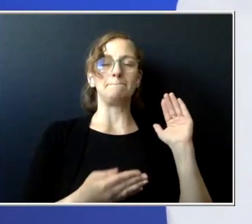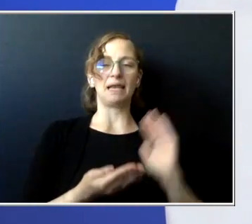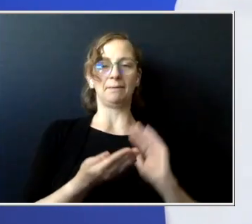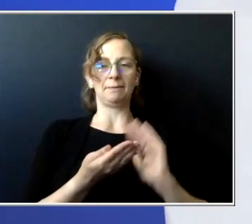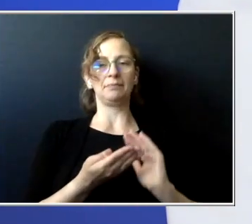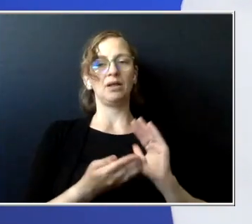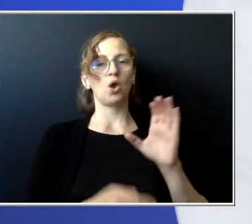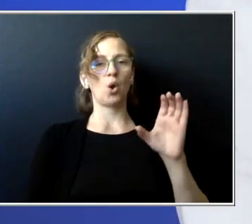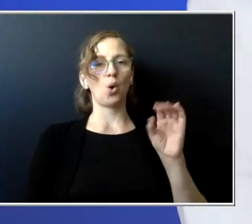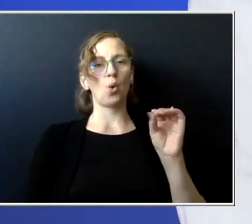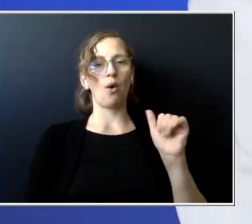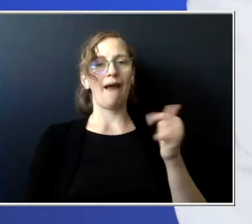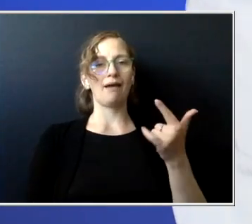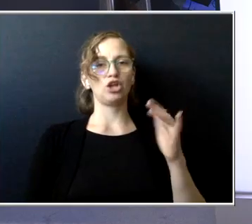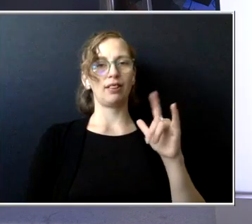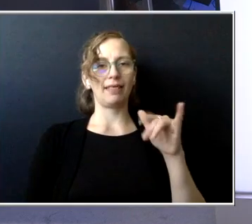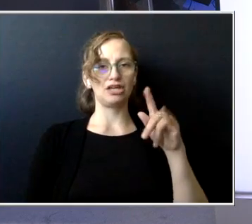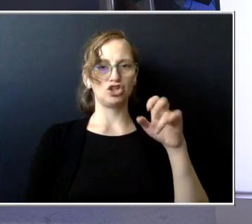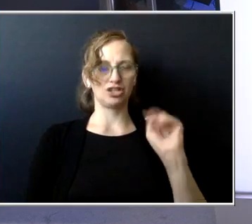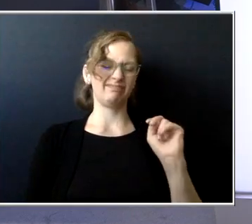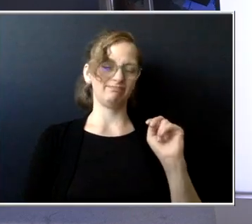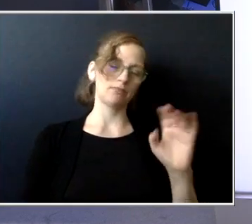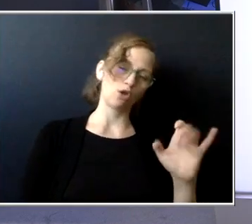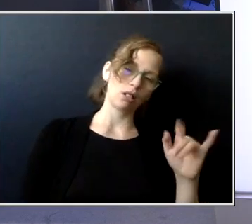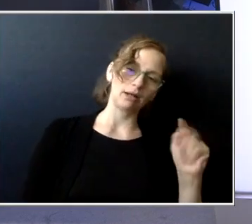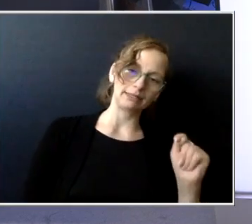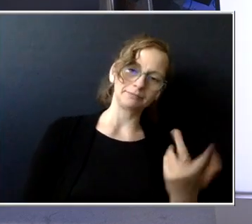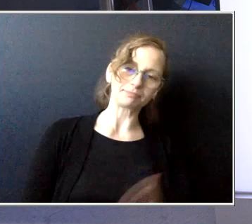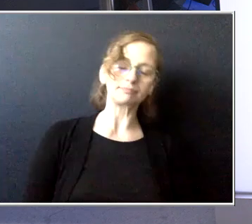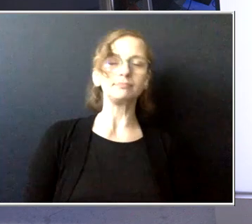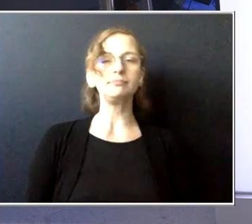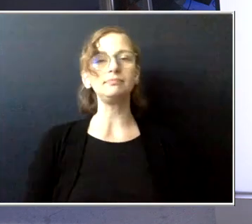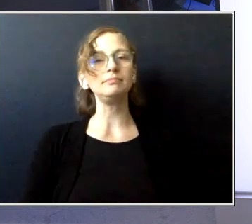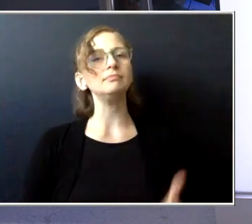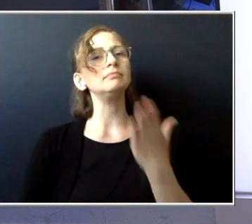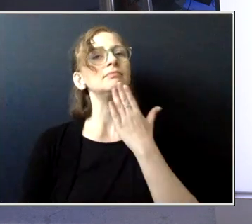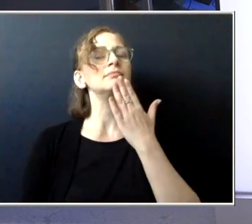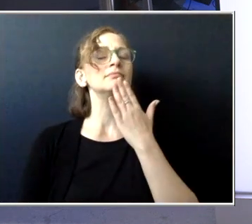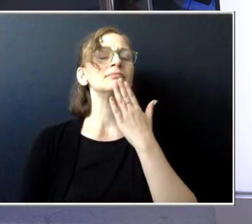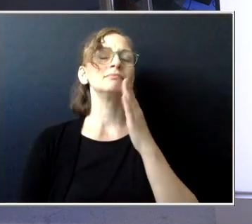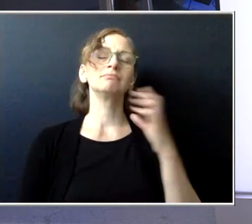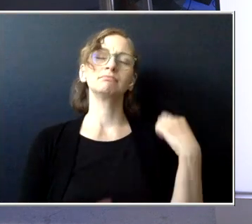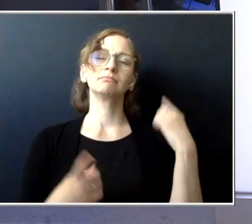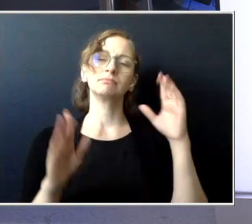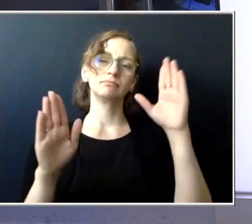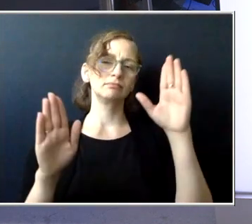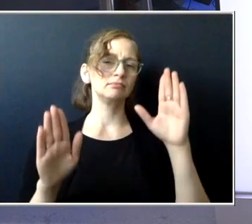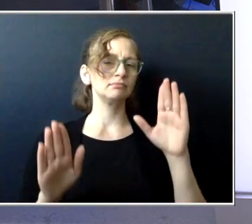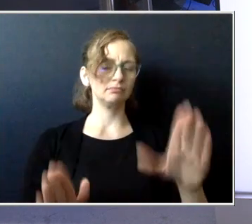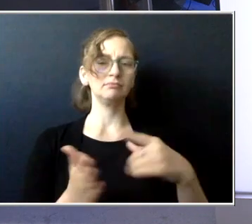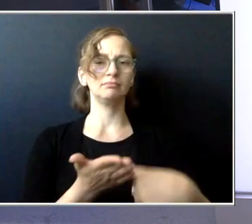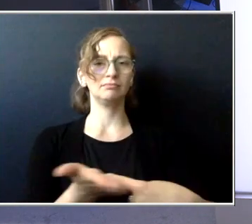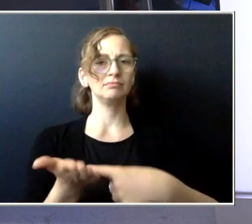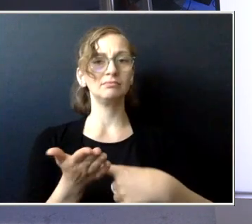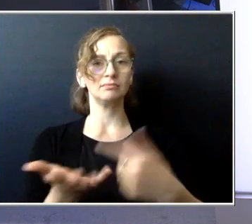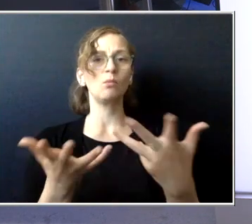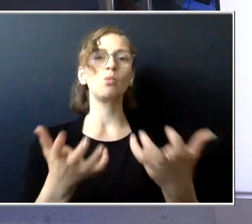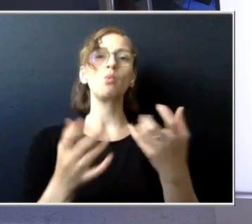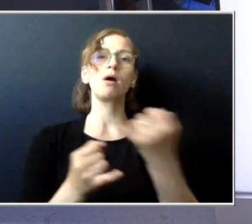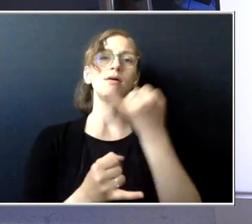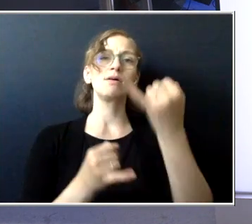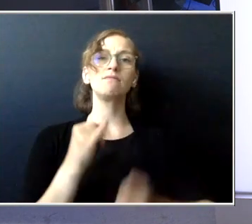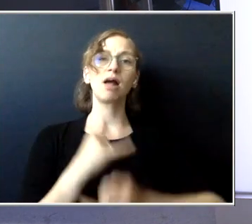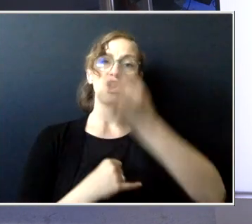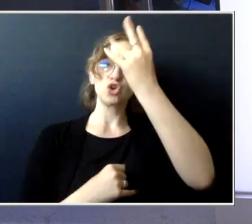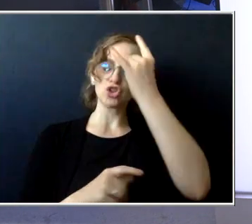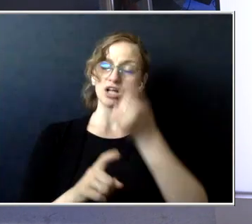that causes any rejection. All right, thank you. Well, this has been a really awesome discussion. We want to get some final thoughts from our guests.